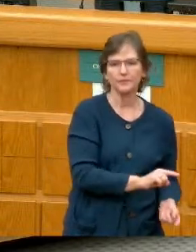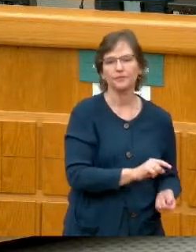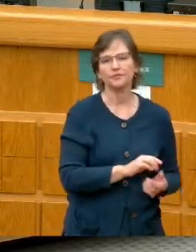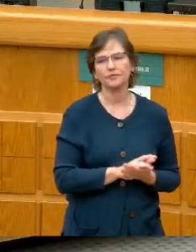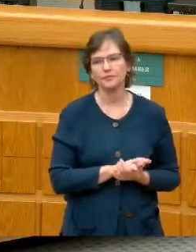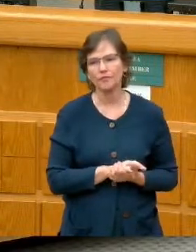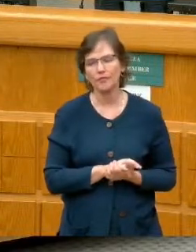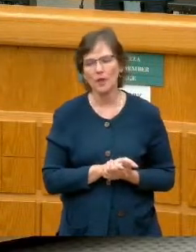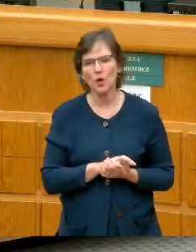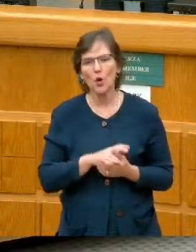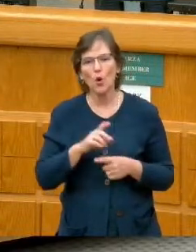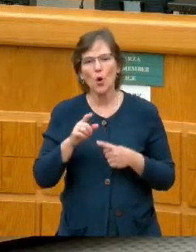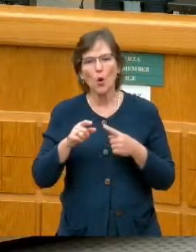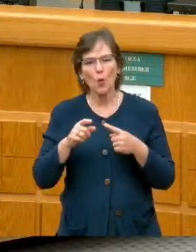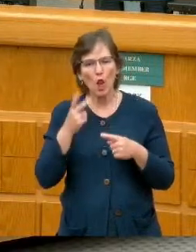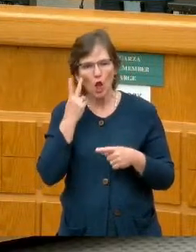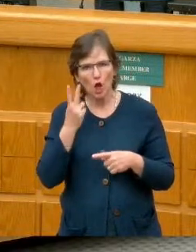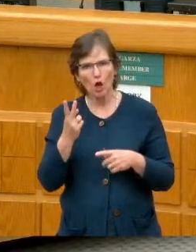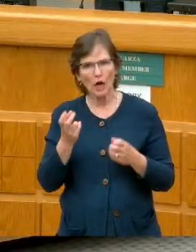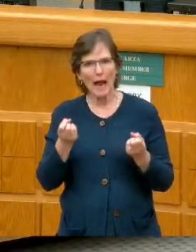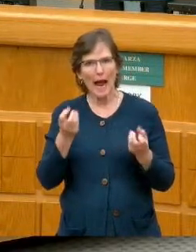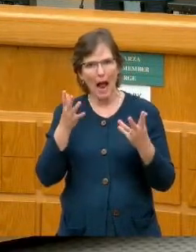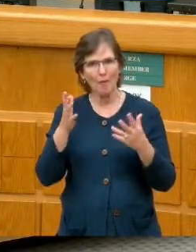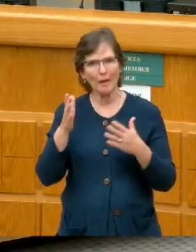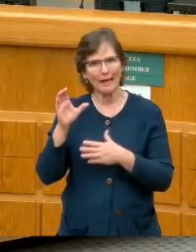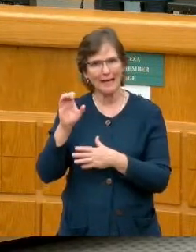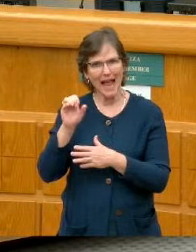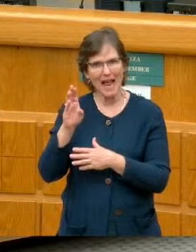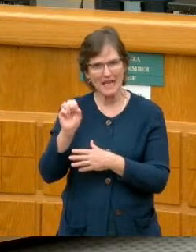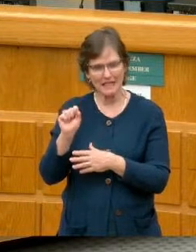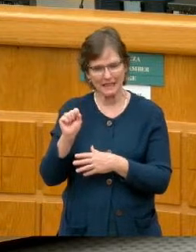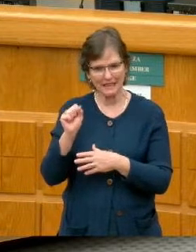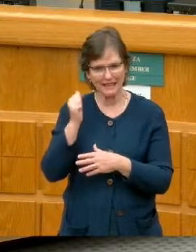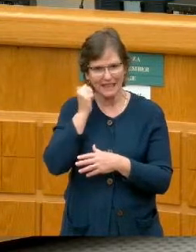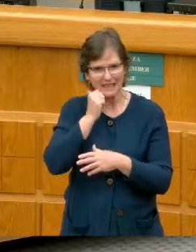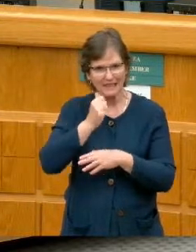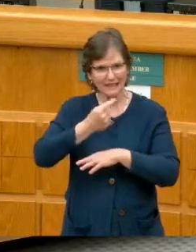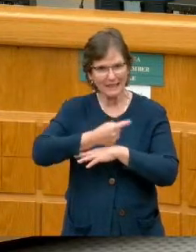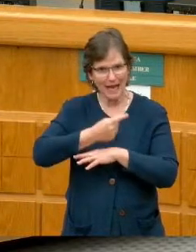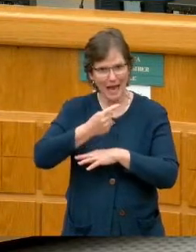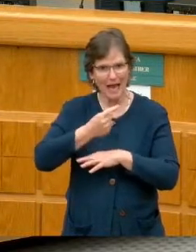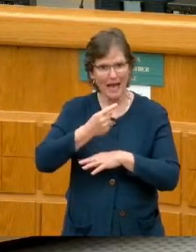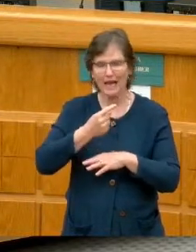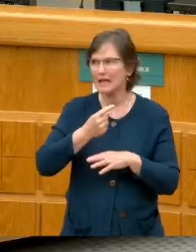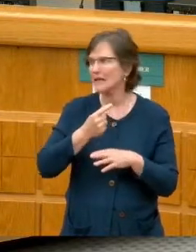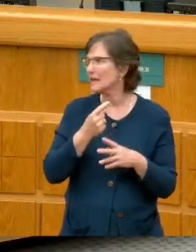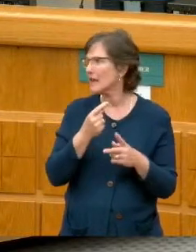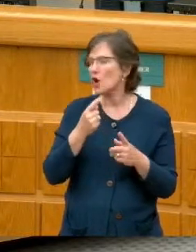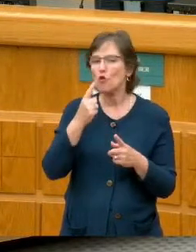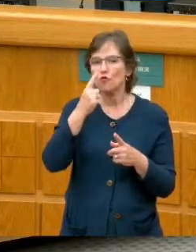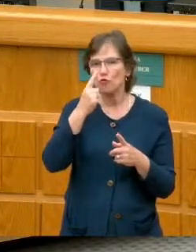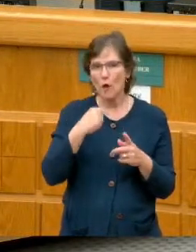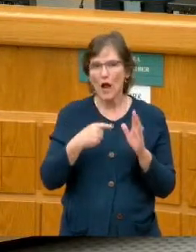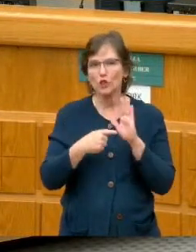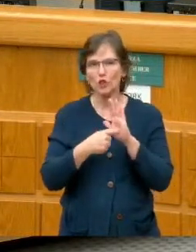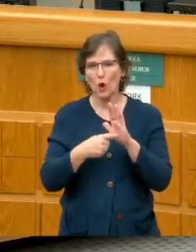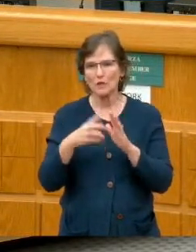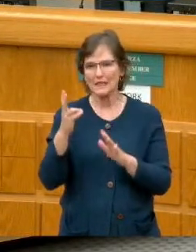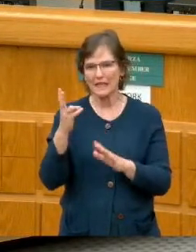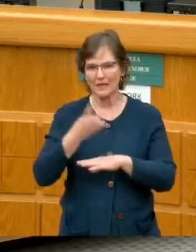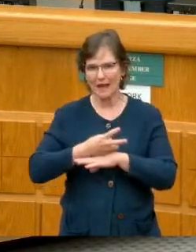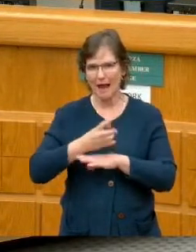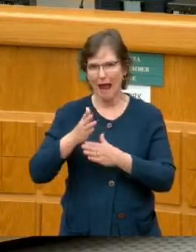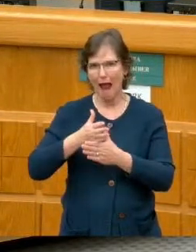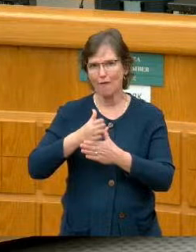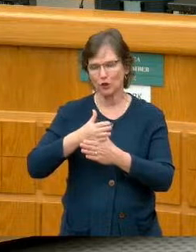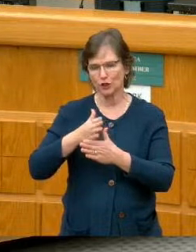day that we've observed, and the red line is a 7-day average. And you can see that when the outbreak occurred in the early summer,